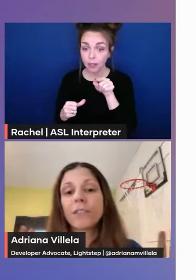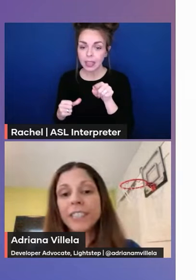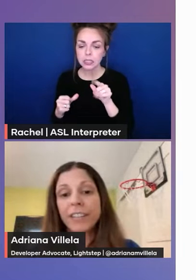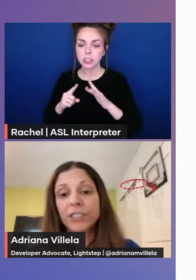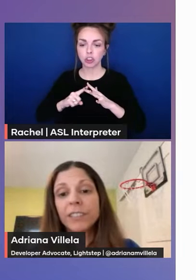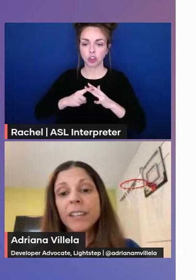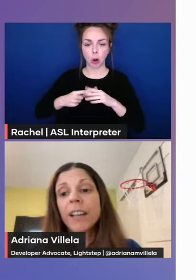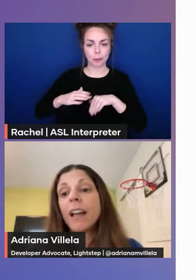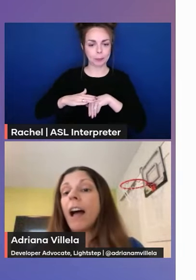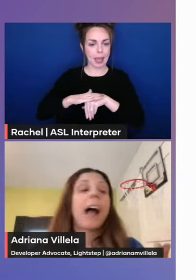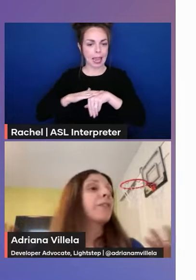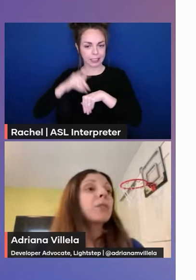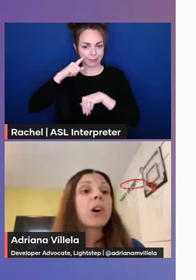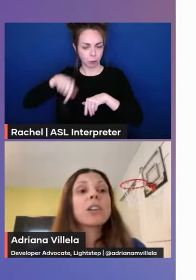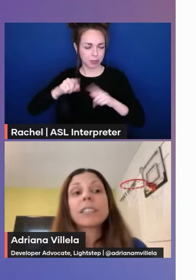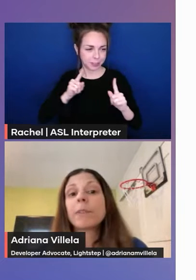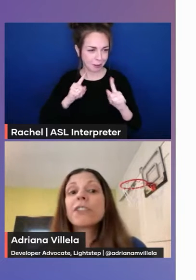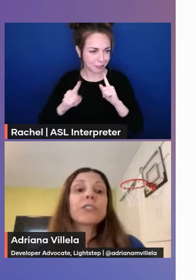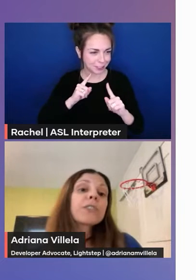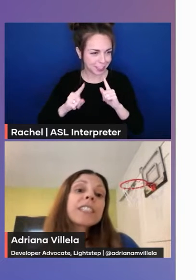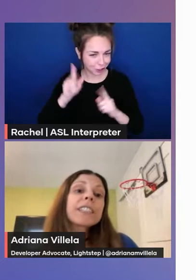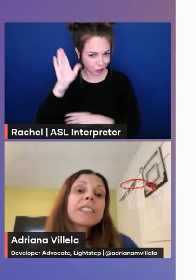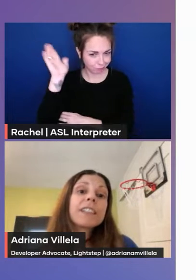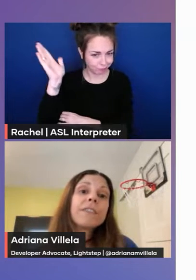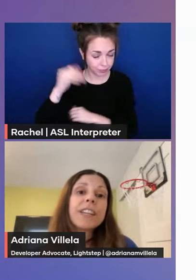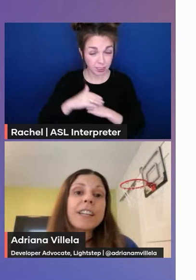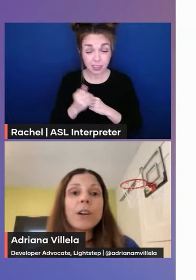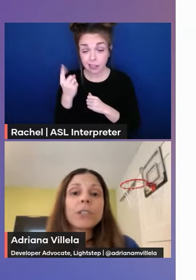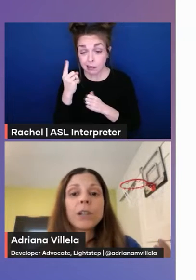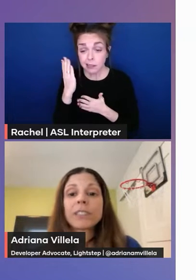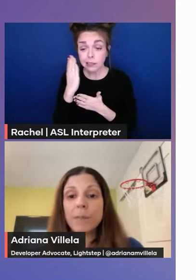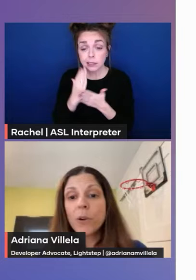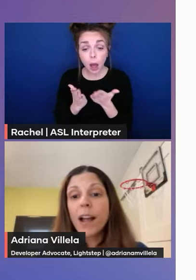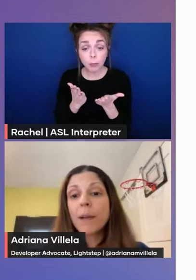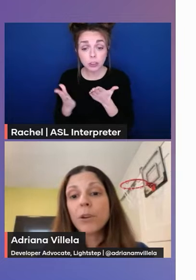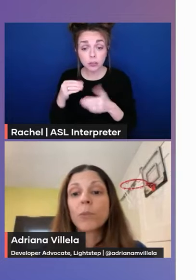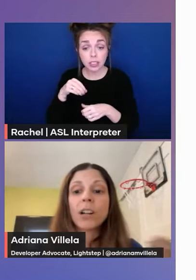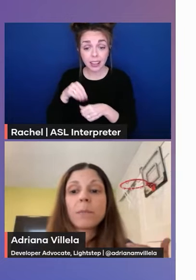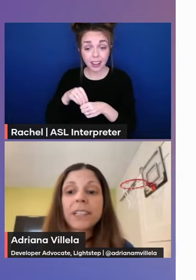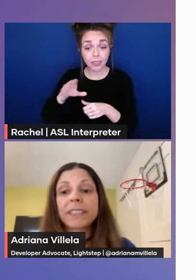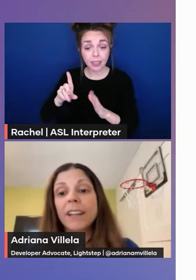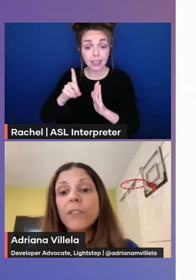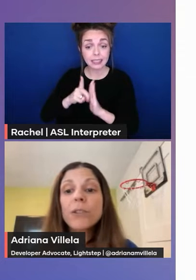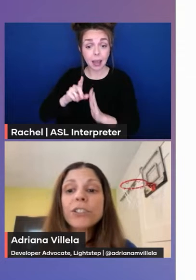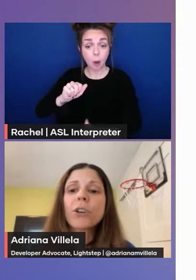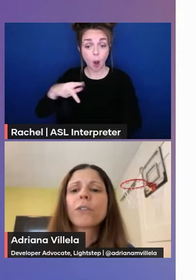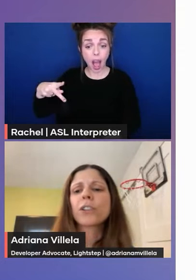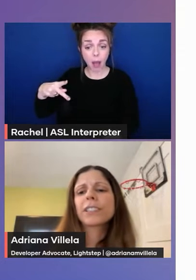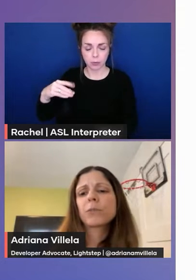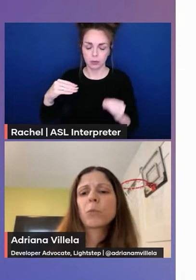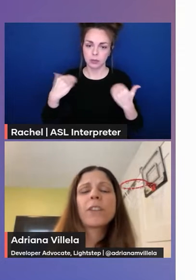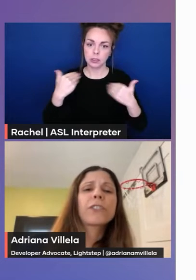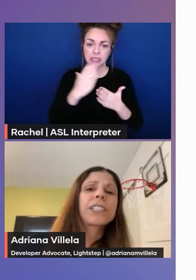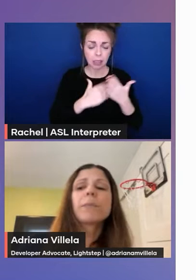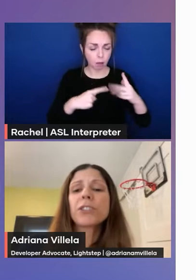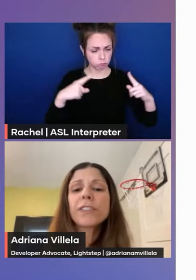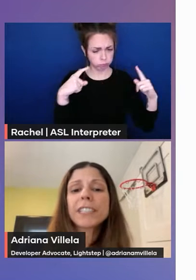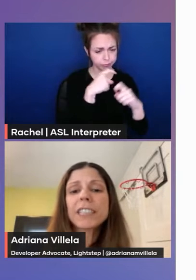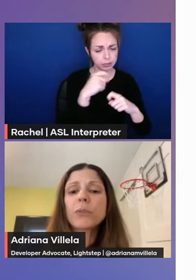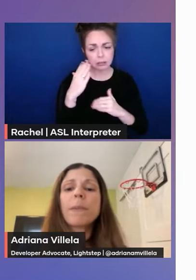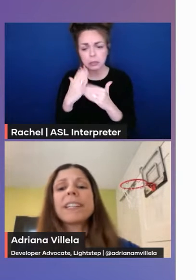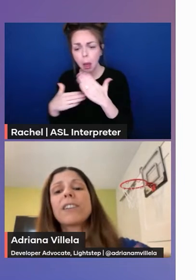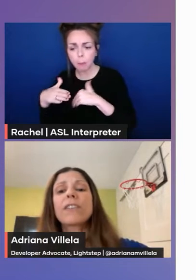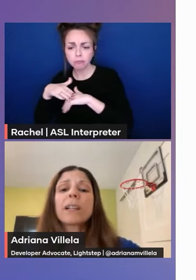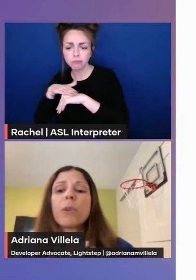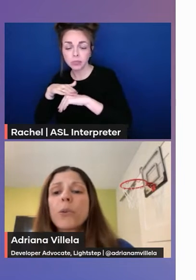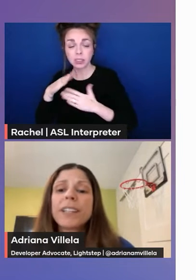for our conversation. After all, some of the services in the OTel Demo App are more complex than others. So for some